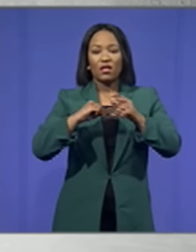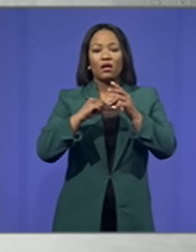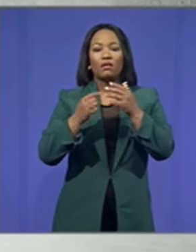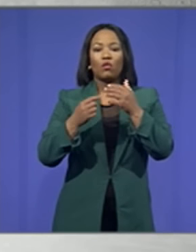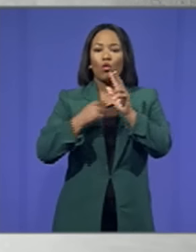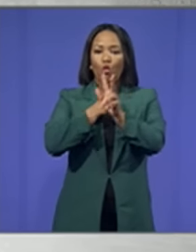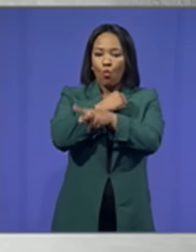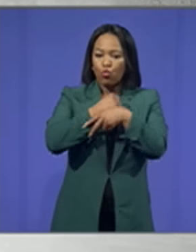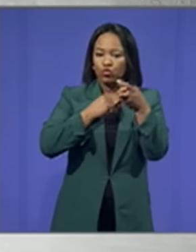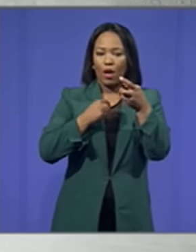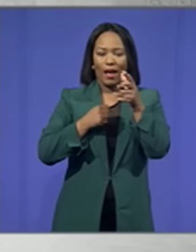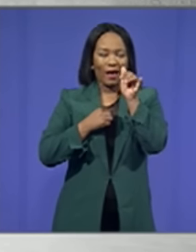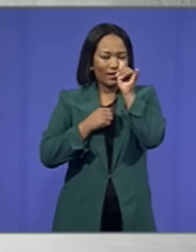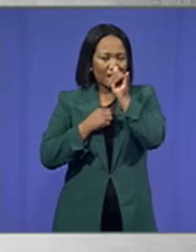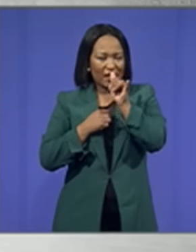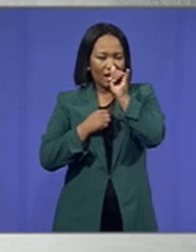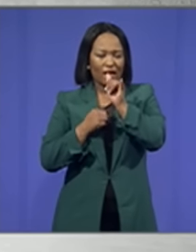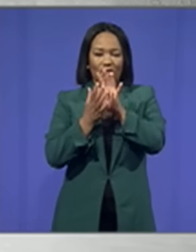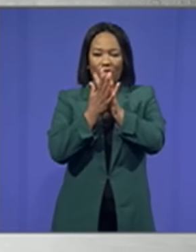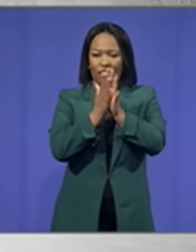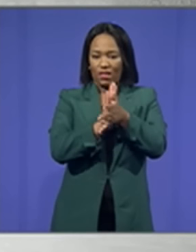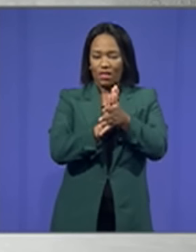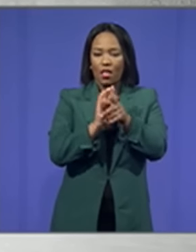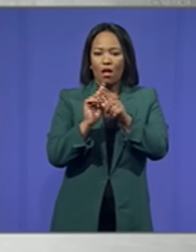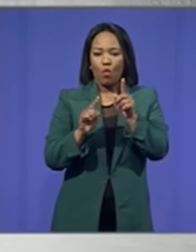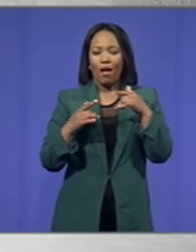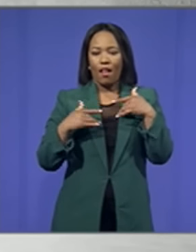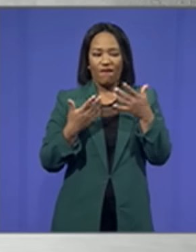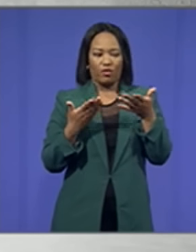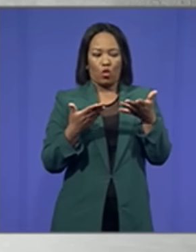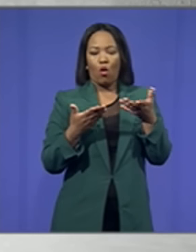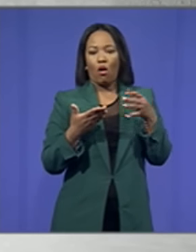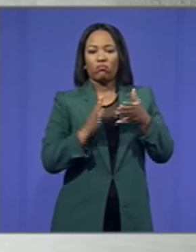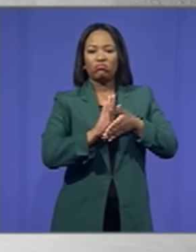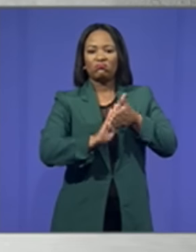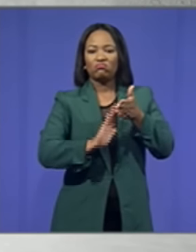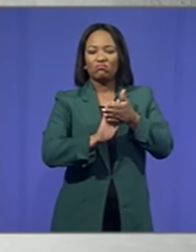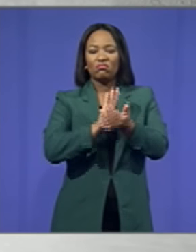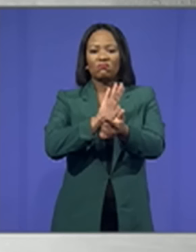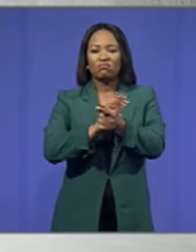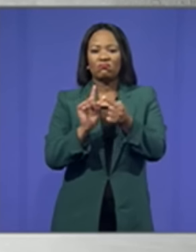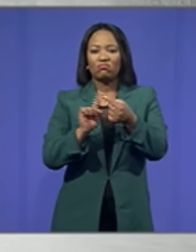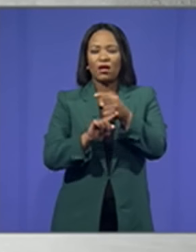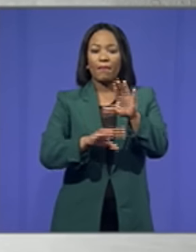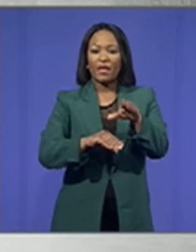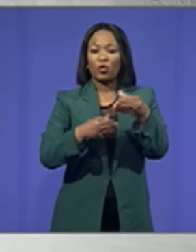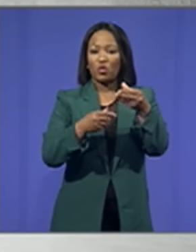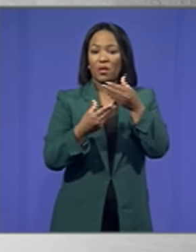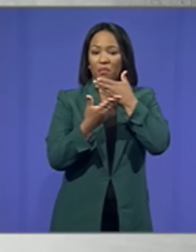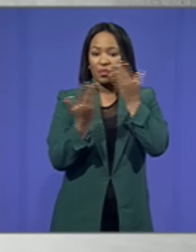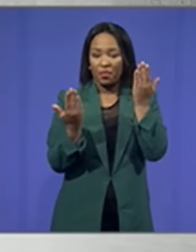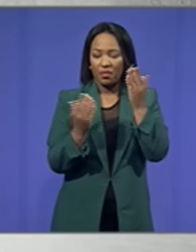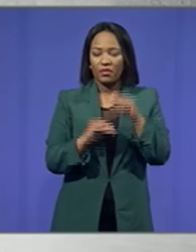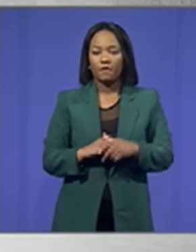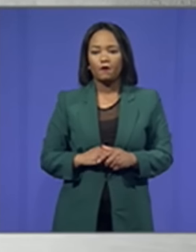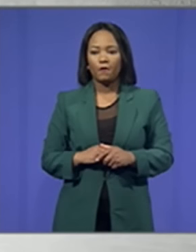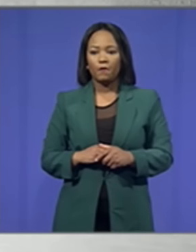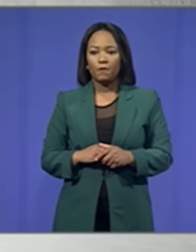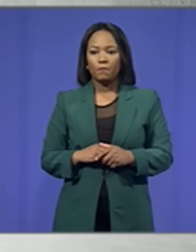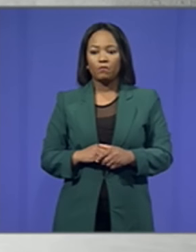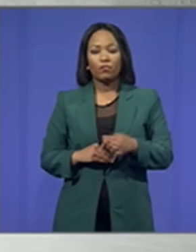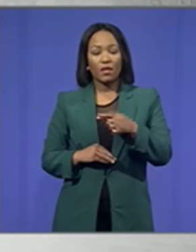utswa go senya e le gona go iphediša ka tsela e leng gore ha e mo molaong mola e le gore ga bana ditokomane. Nna ke nagana gore go